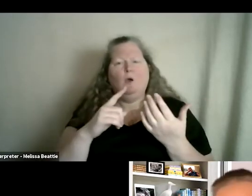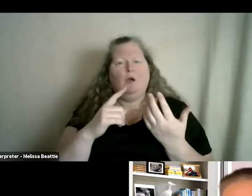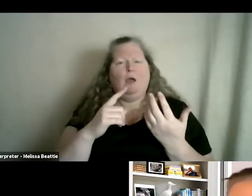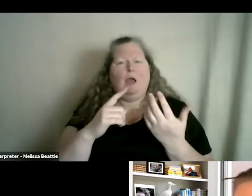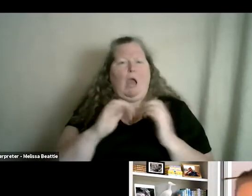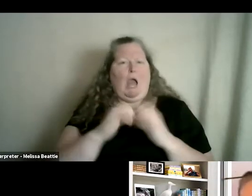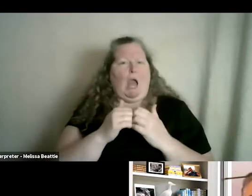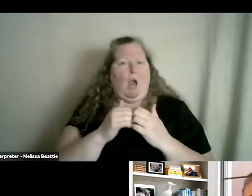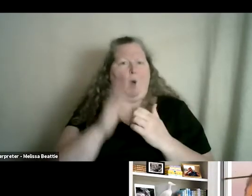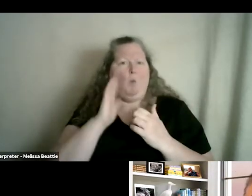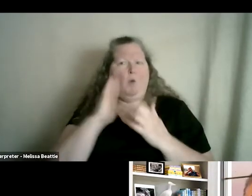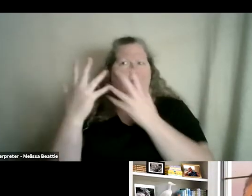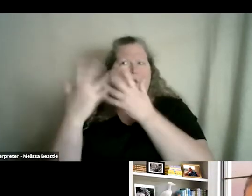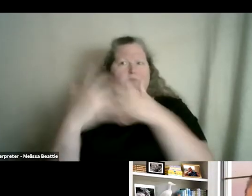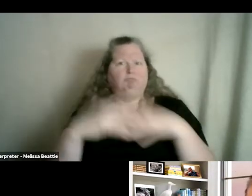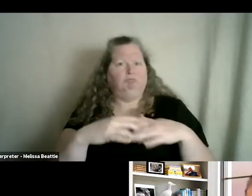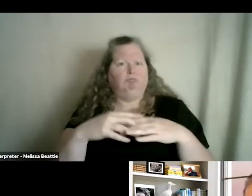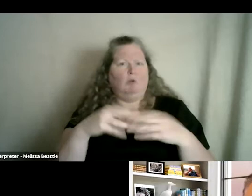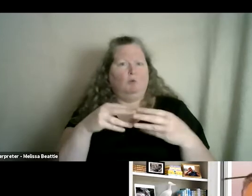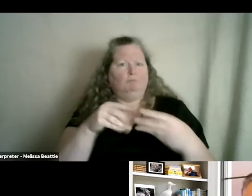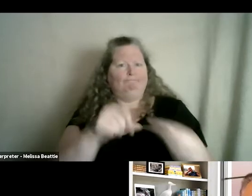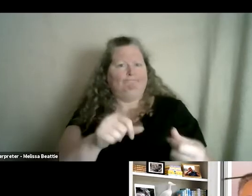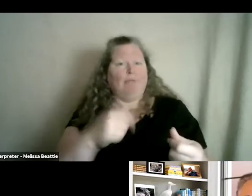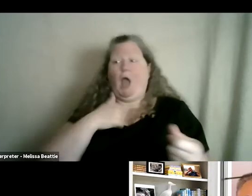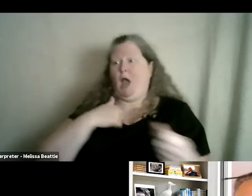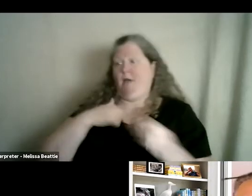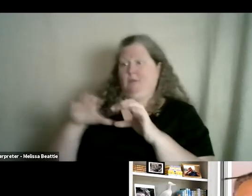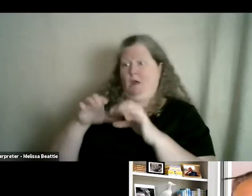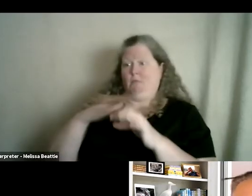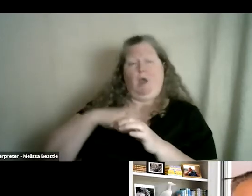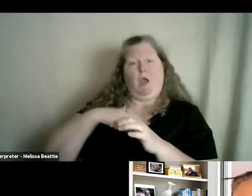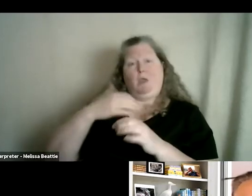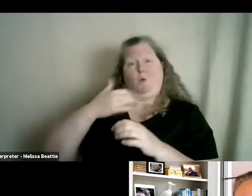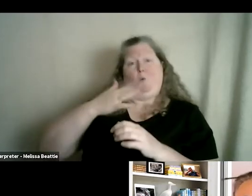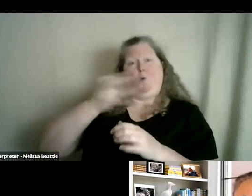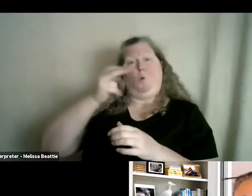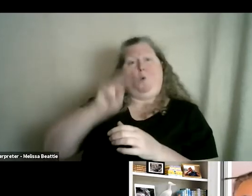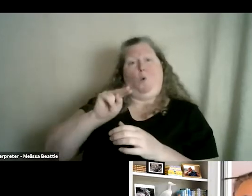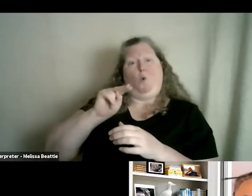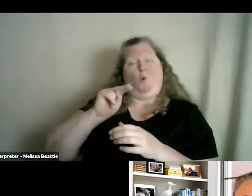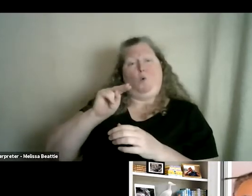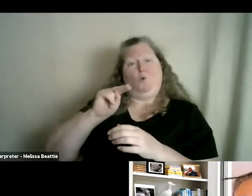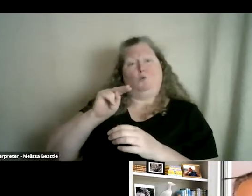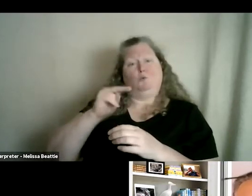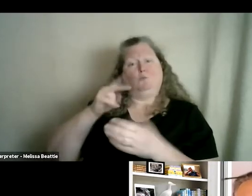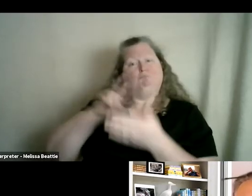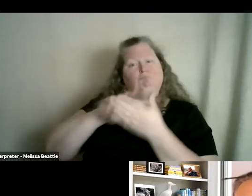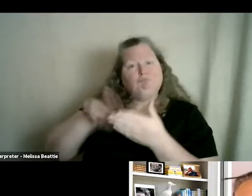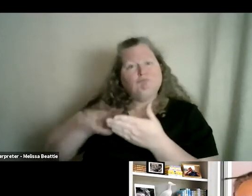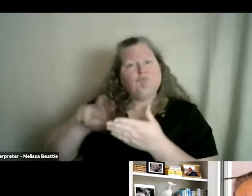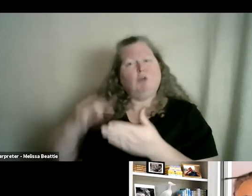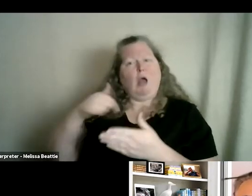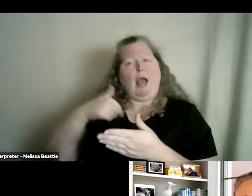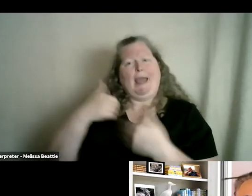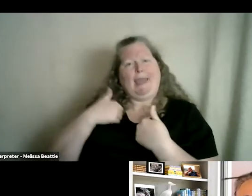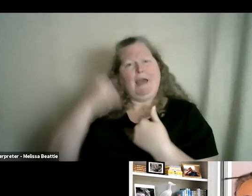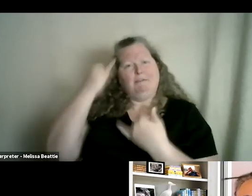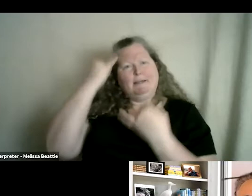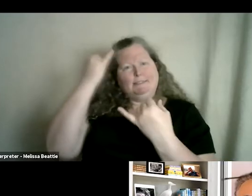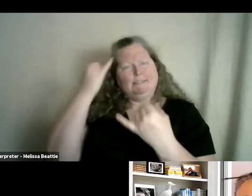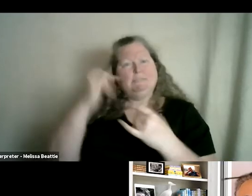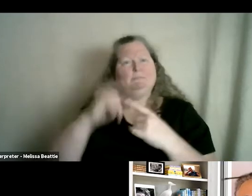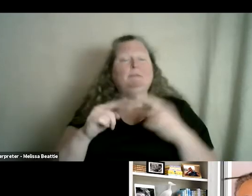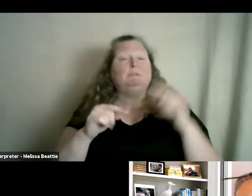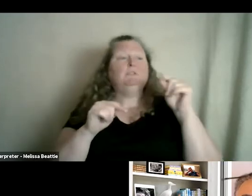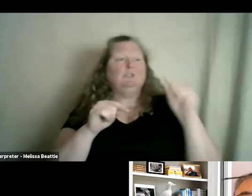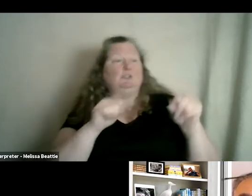things resolve? I've done my research. I have some ideas. So what's interesting is this is typically to a generation who has grown